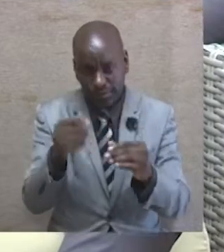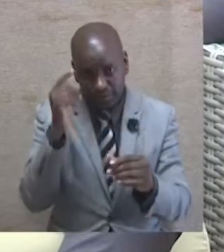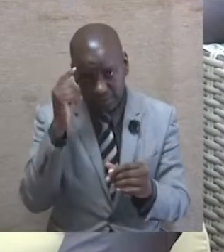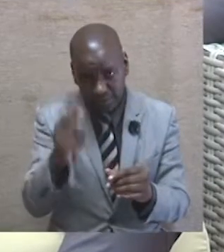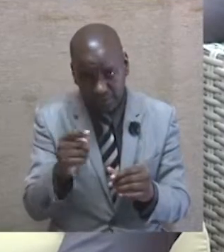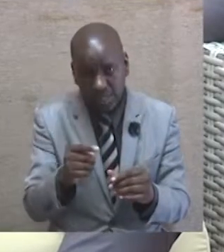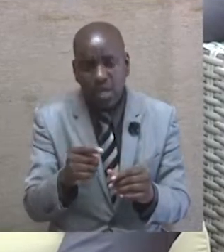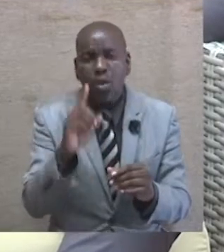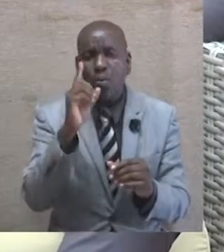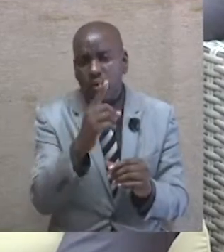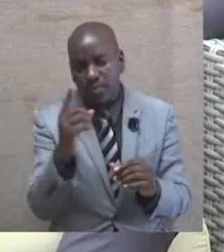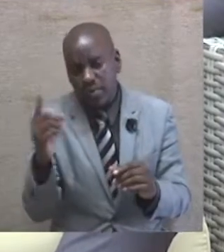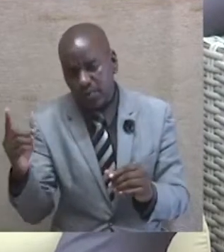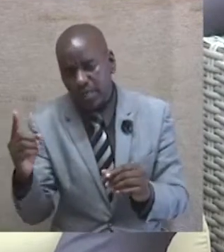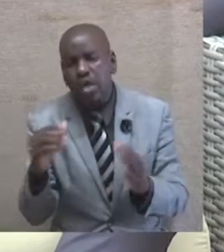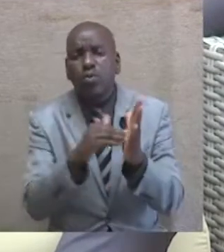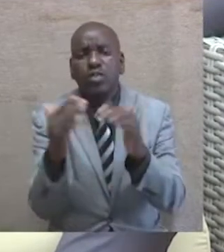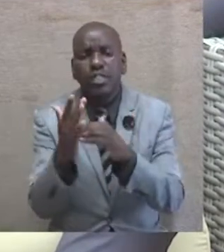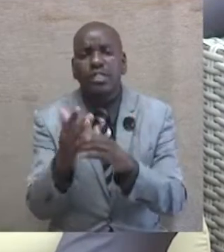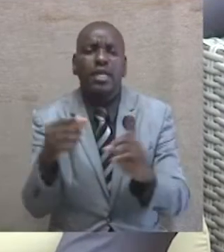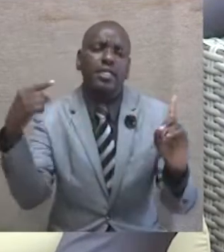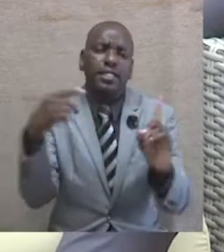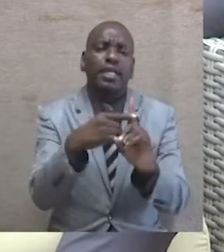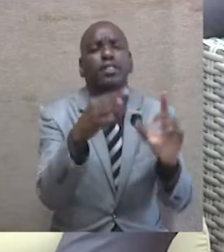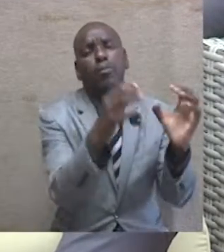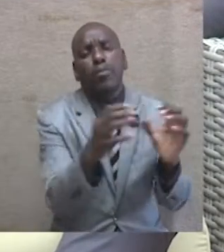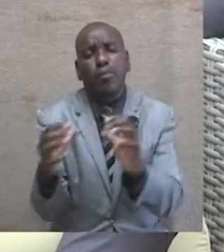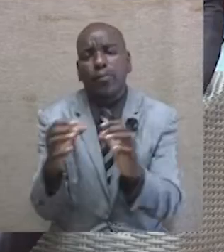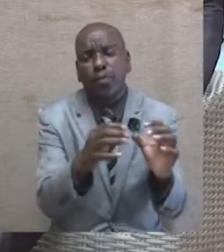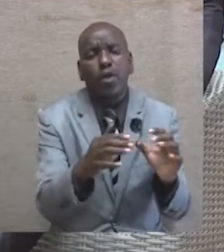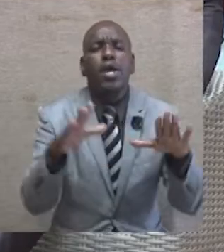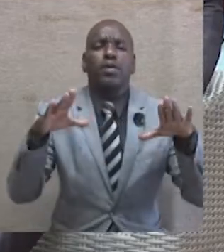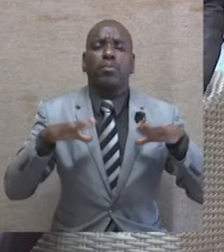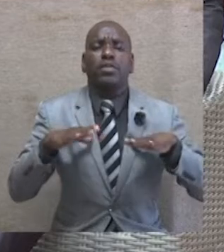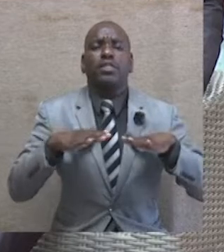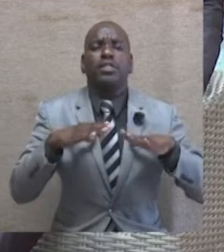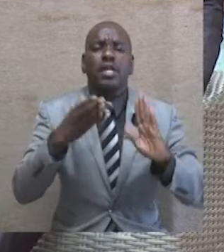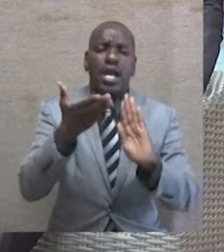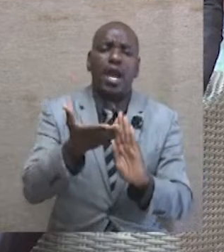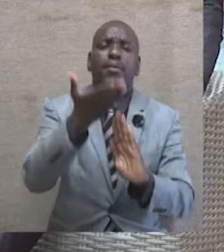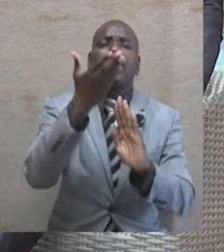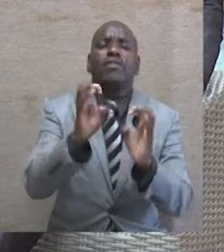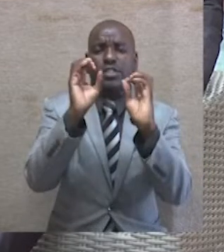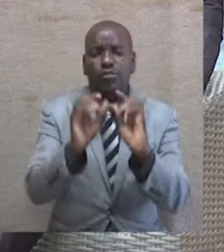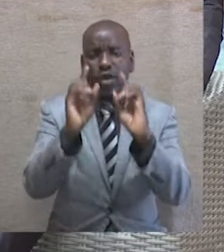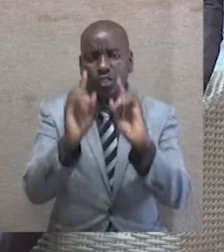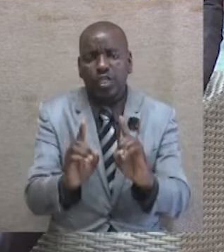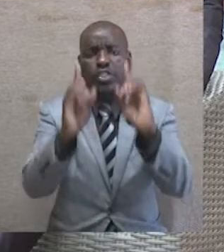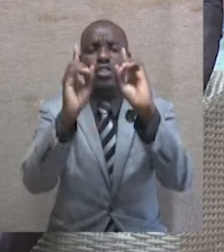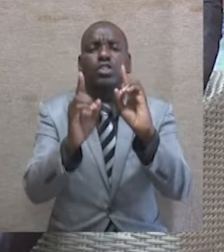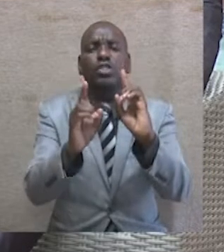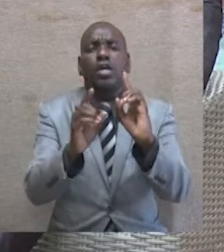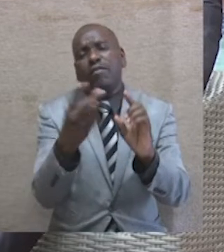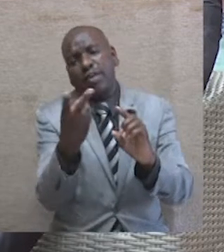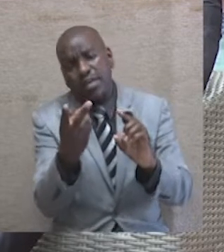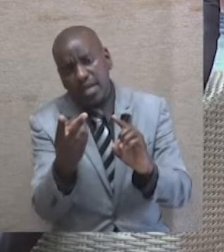also making sure each content is targeting a certain group. So we found information that is relevant to upper level in terms of education.